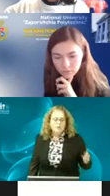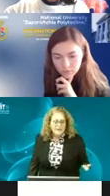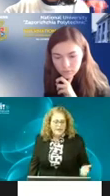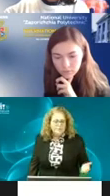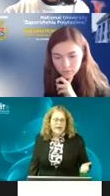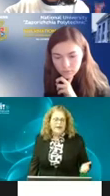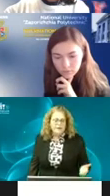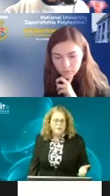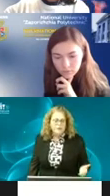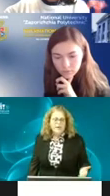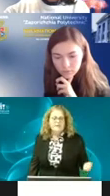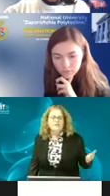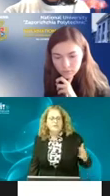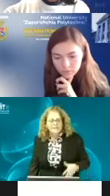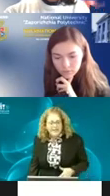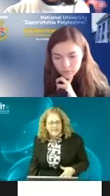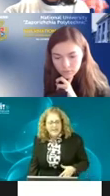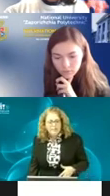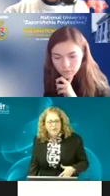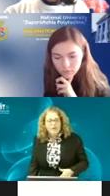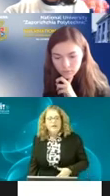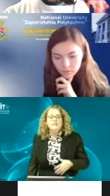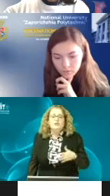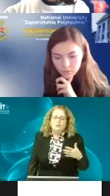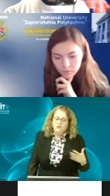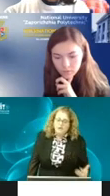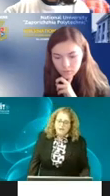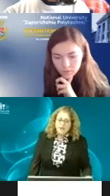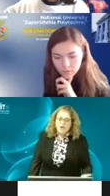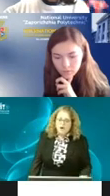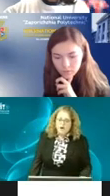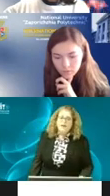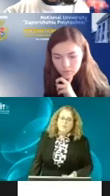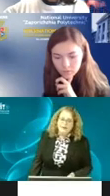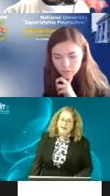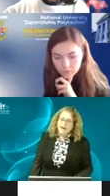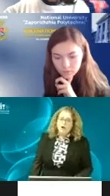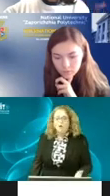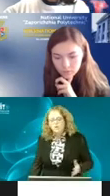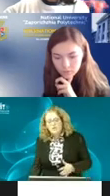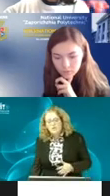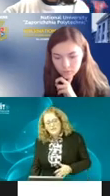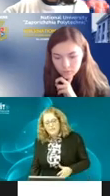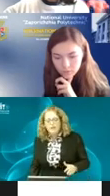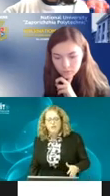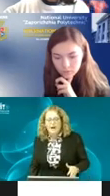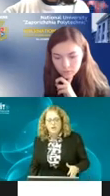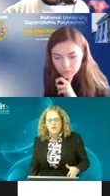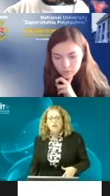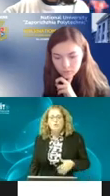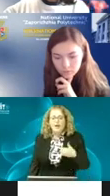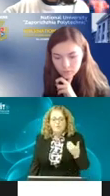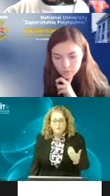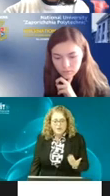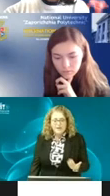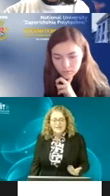are voice-enabled, is it just text-enabled, is there a machine learning-based dialogue or just a simple interaction?